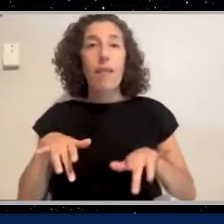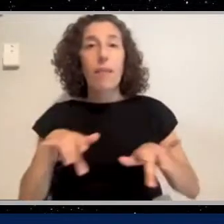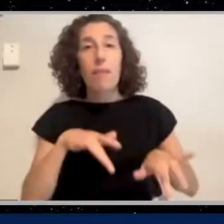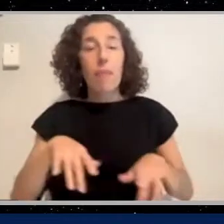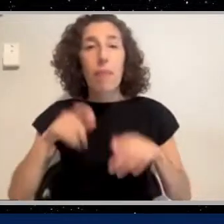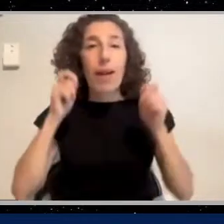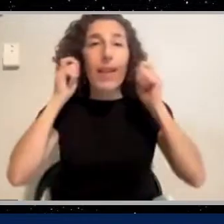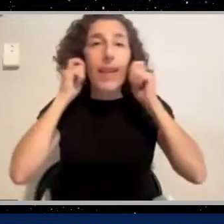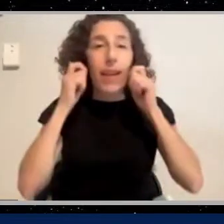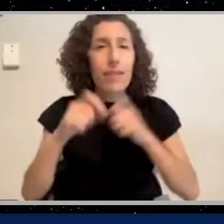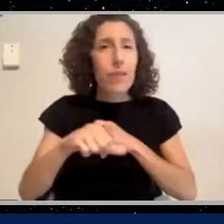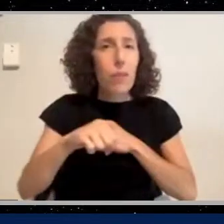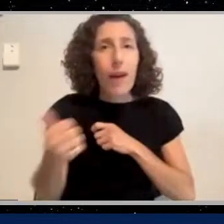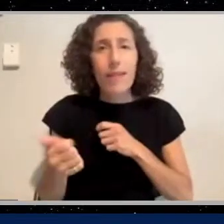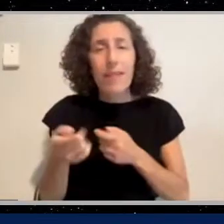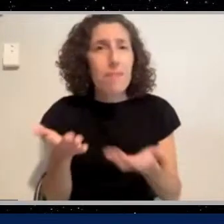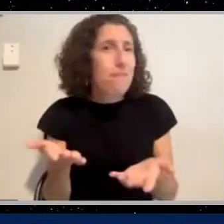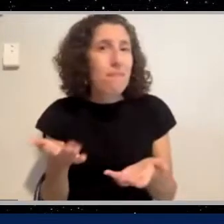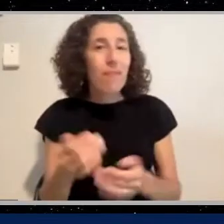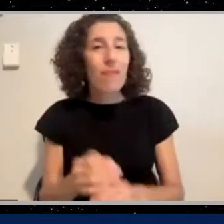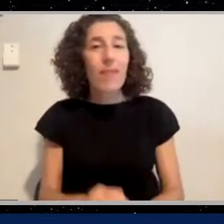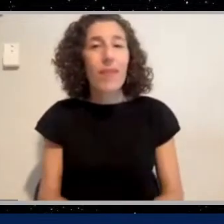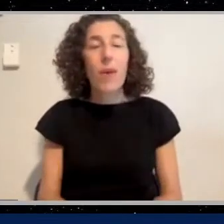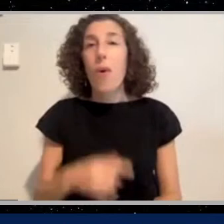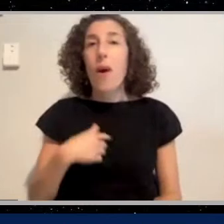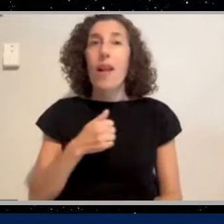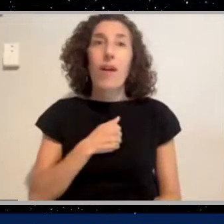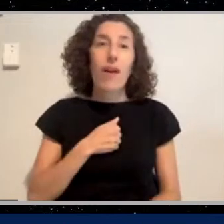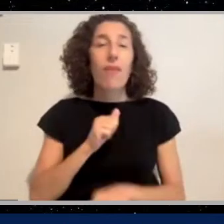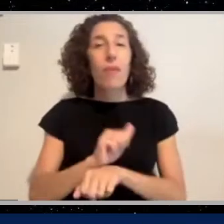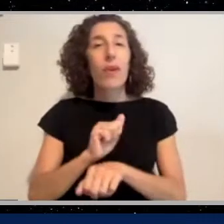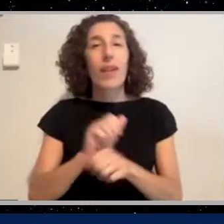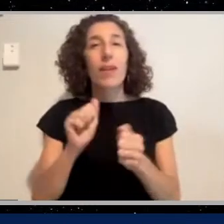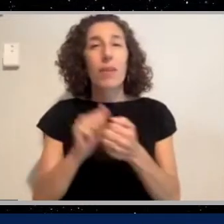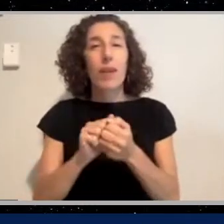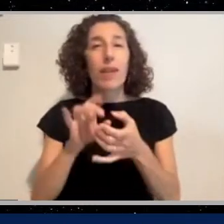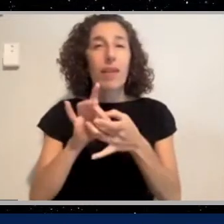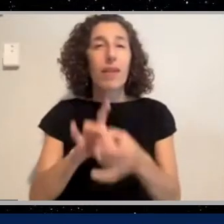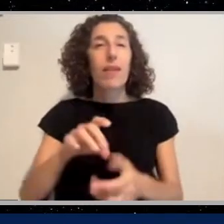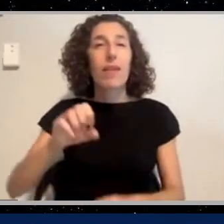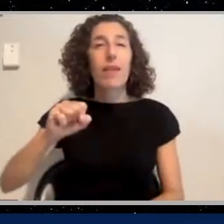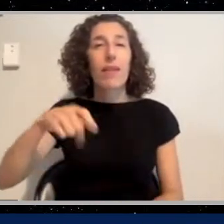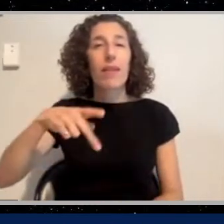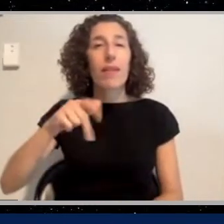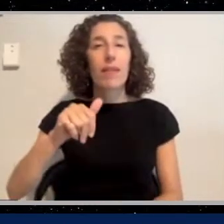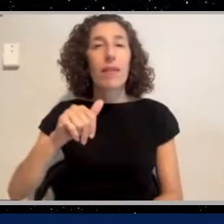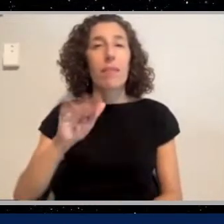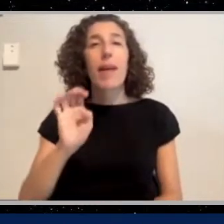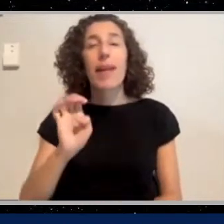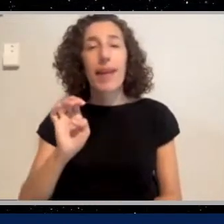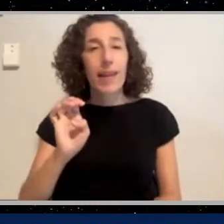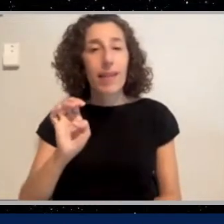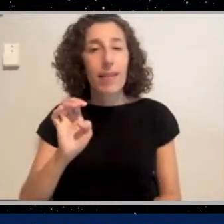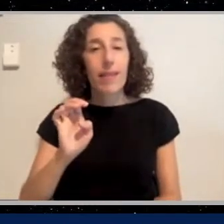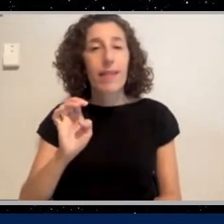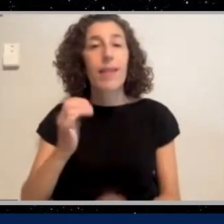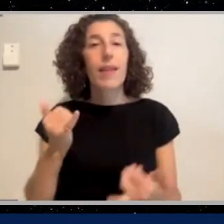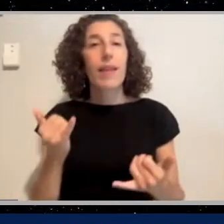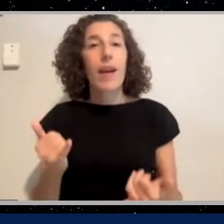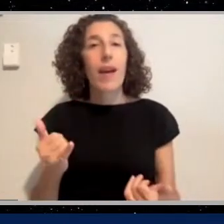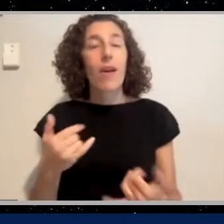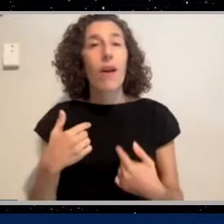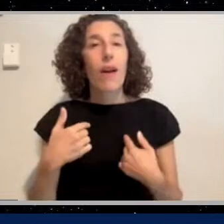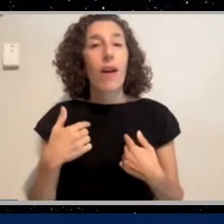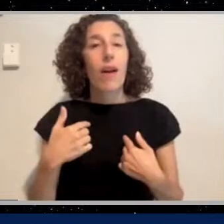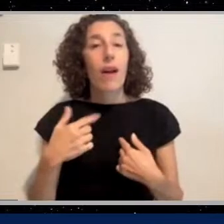mean, I love working in space stuff, and I'm so happy that within the last month or so, I've now become a contributor for, I don't know